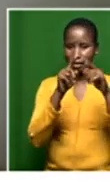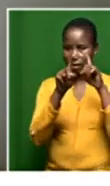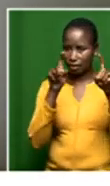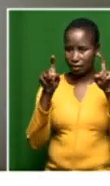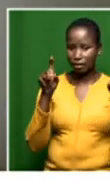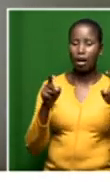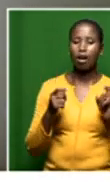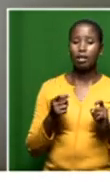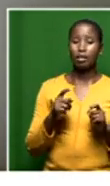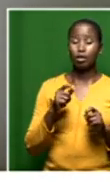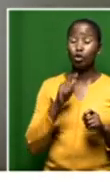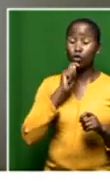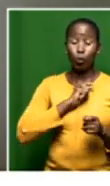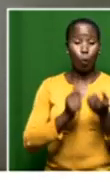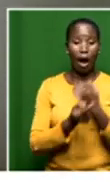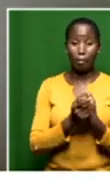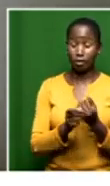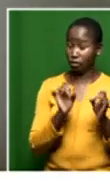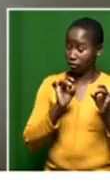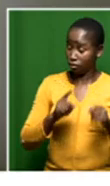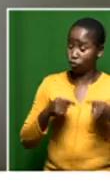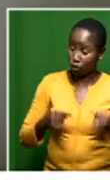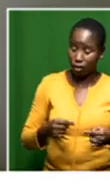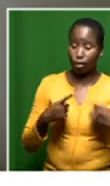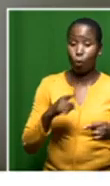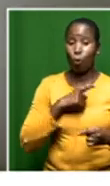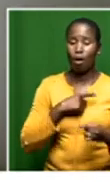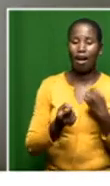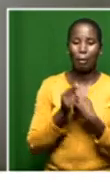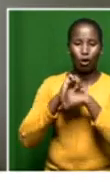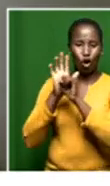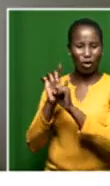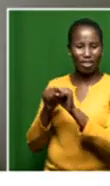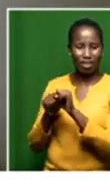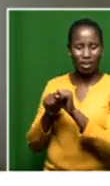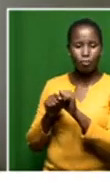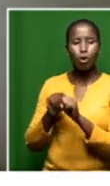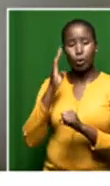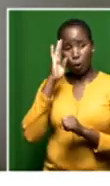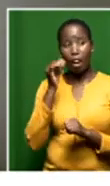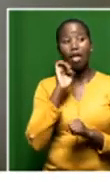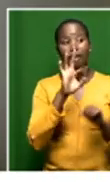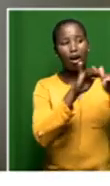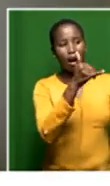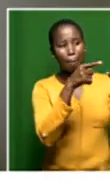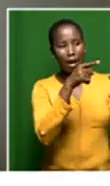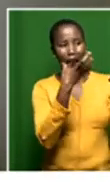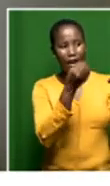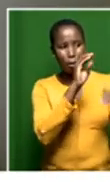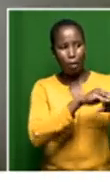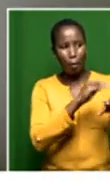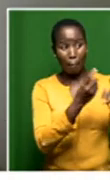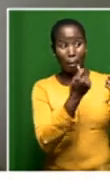a very bad period of COVID-19. And so normally when airlines struggle financially, we know that they will downsize. We know that they